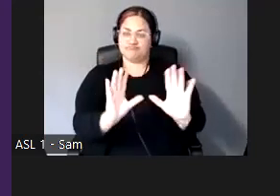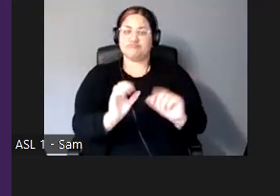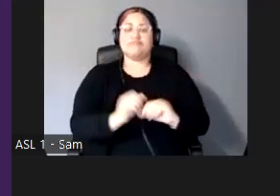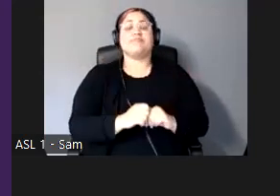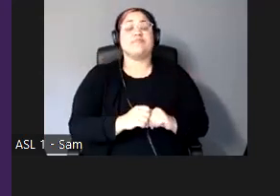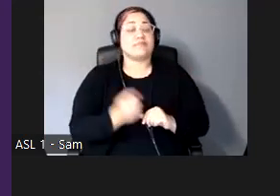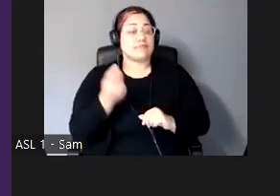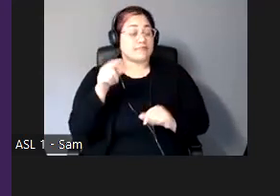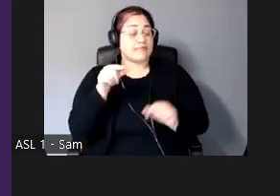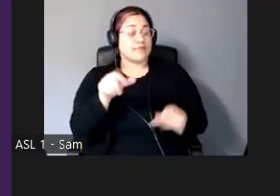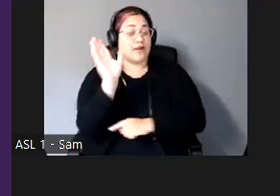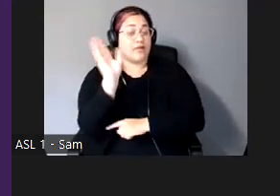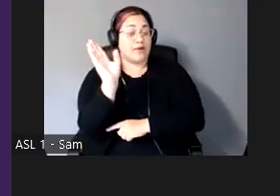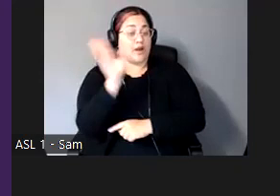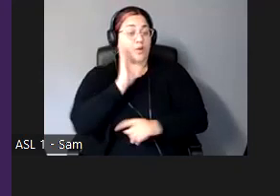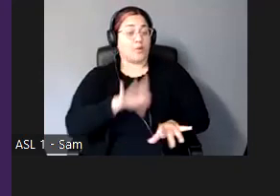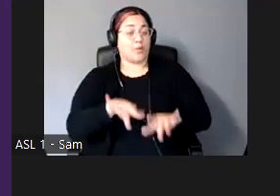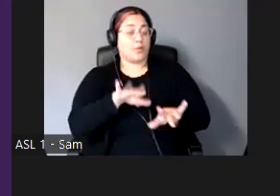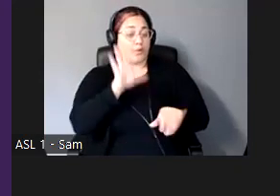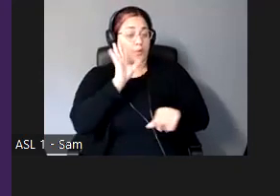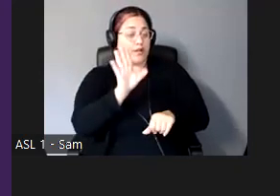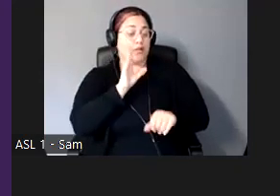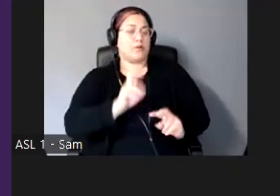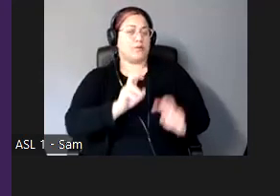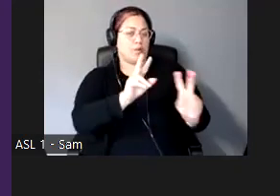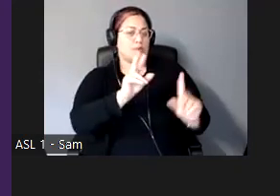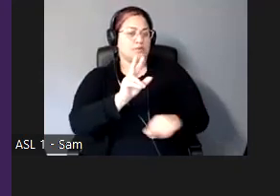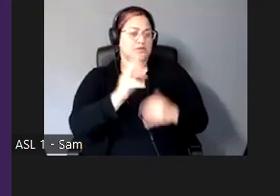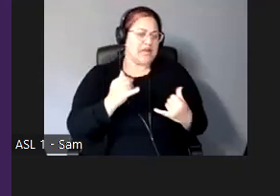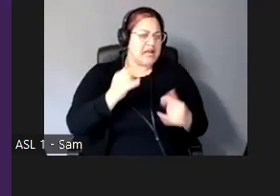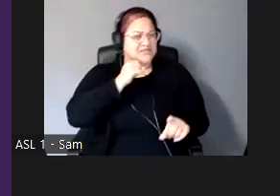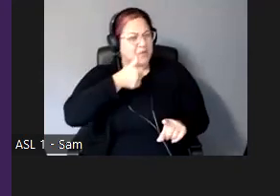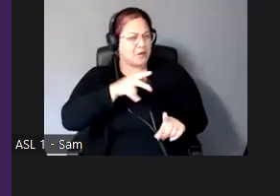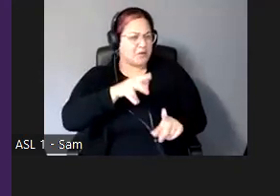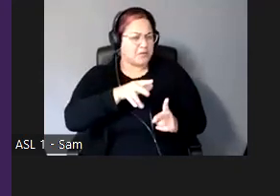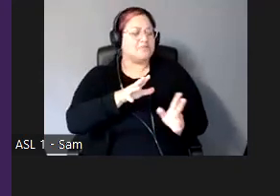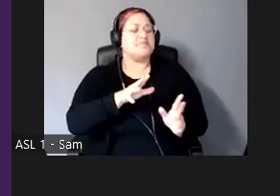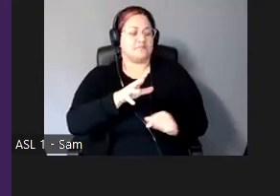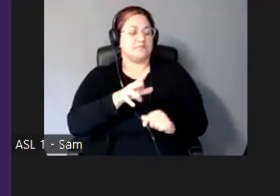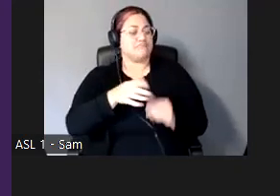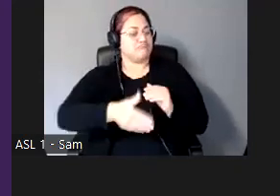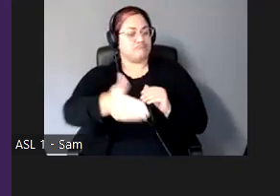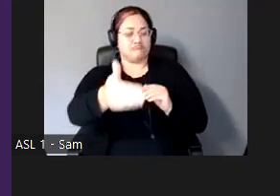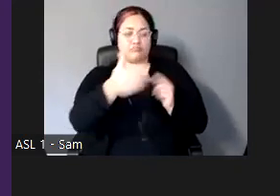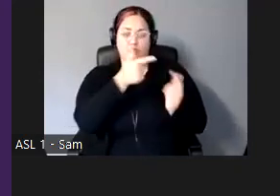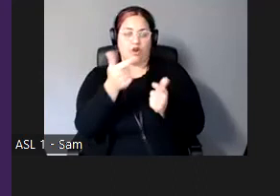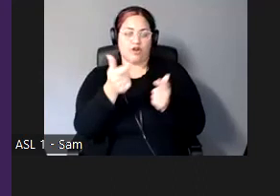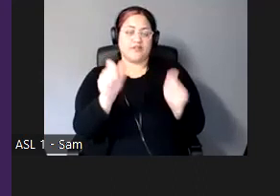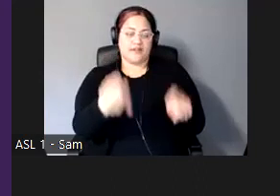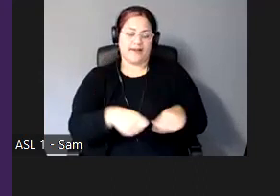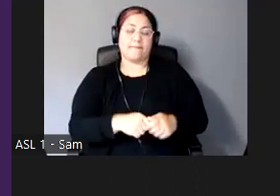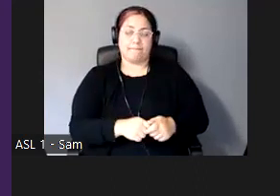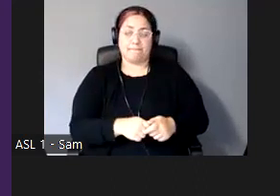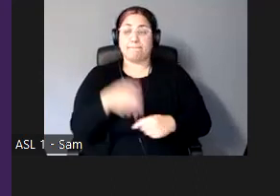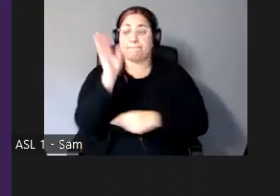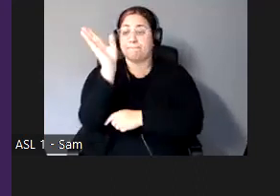our website today or tomorrow for future viewing. And then after the presentation, we do ask